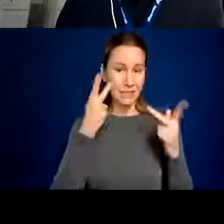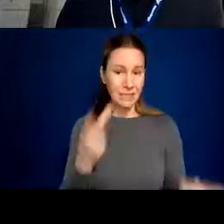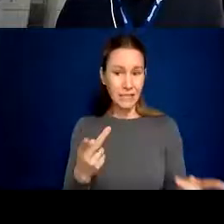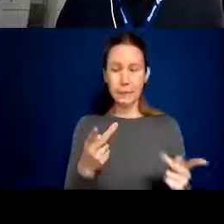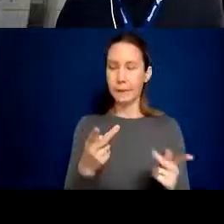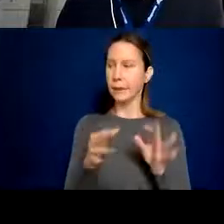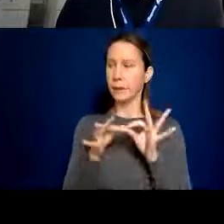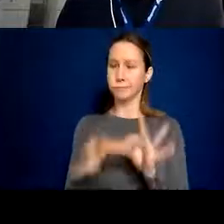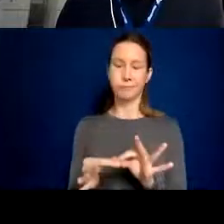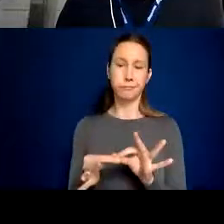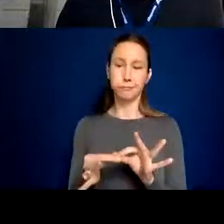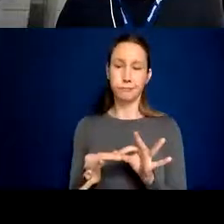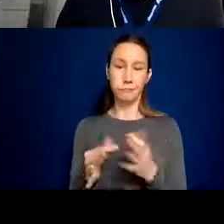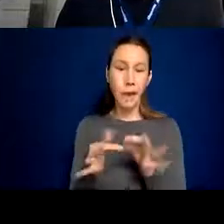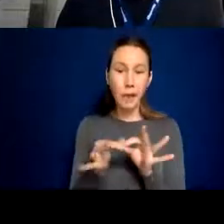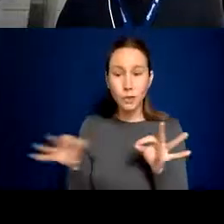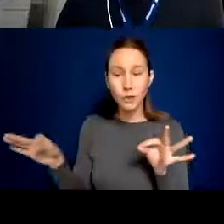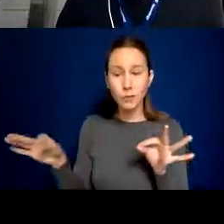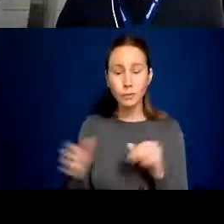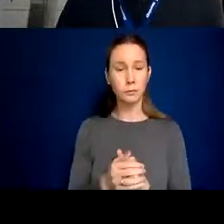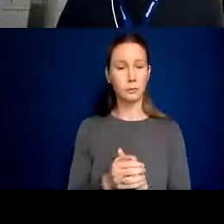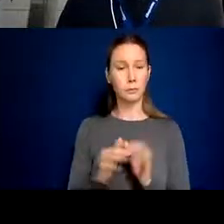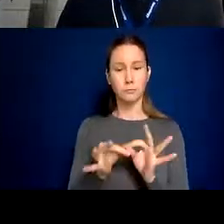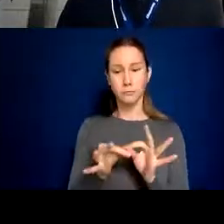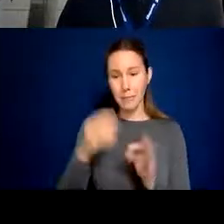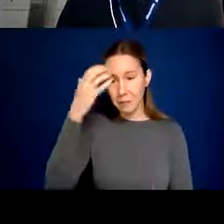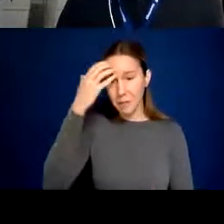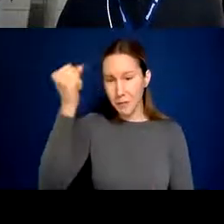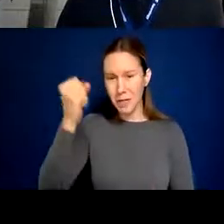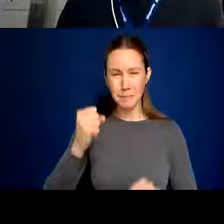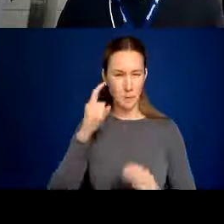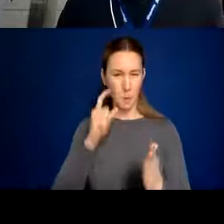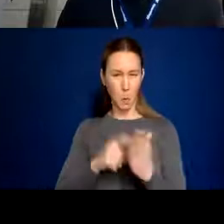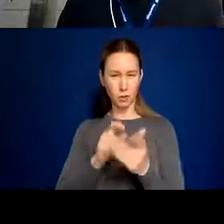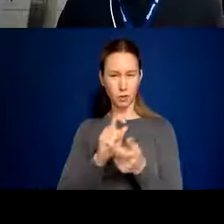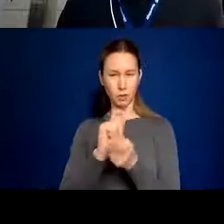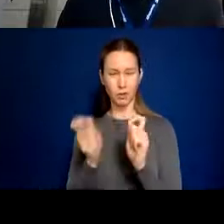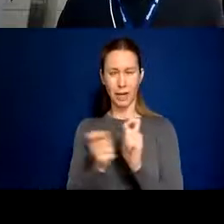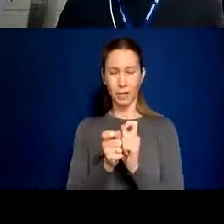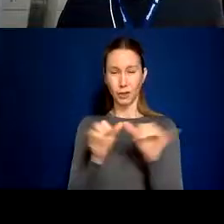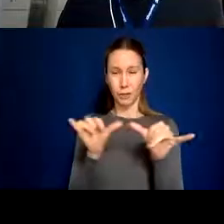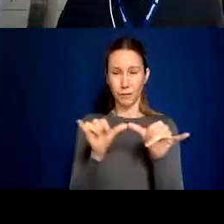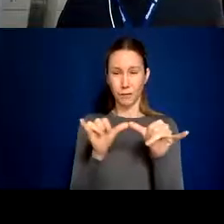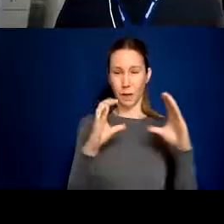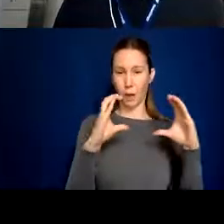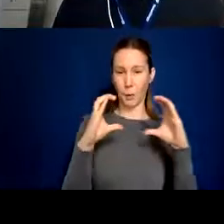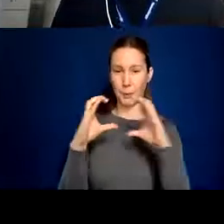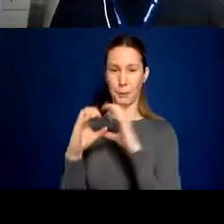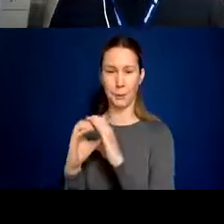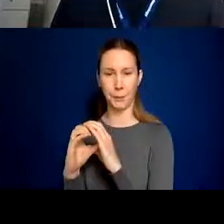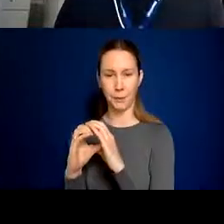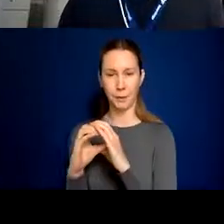around language and memory. But look at the dramatic change in volume and the atrophy,